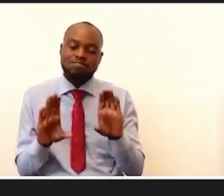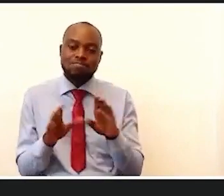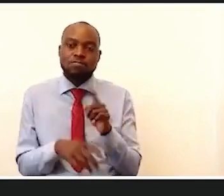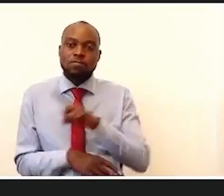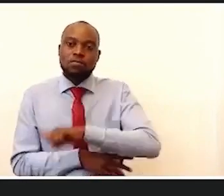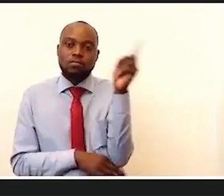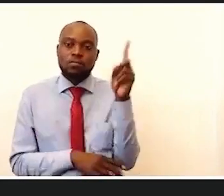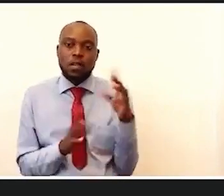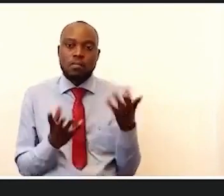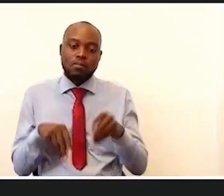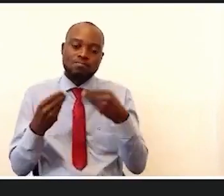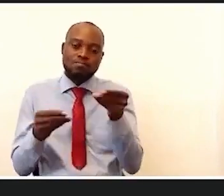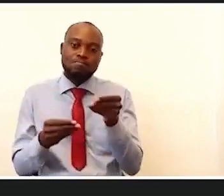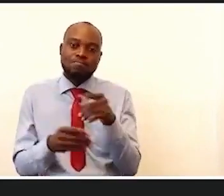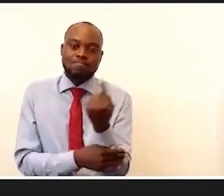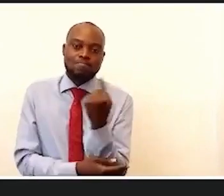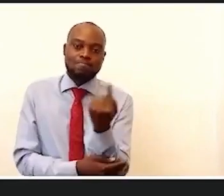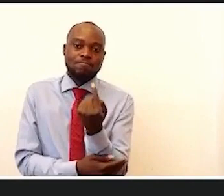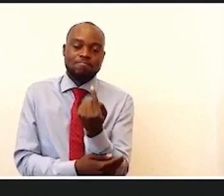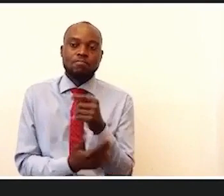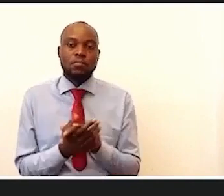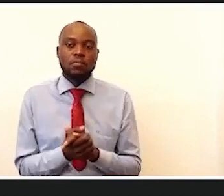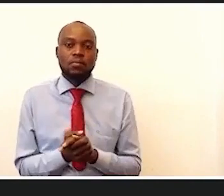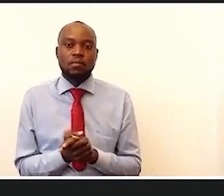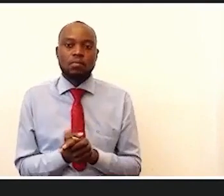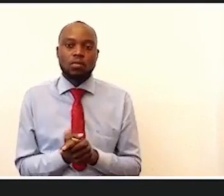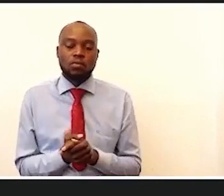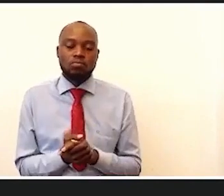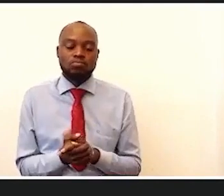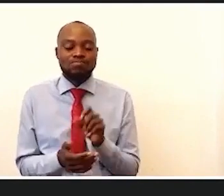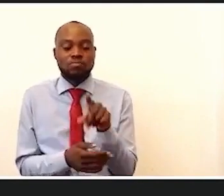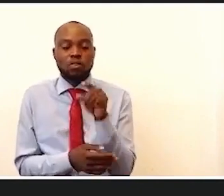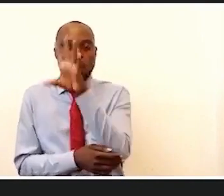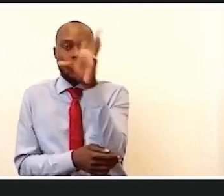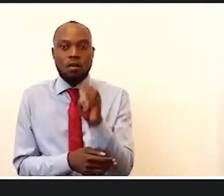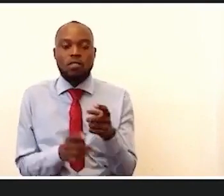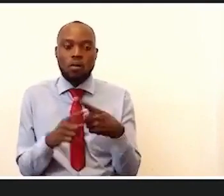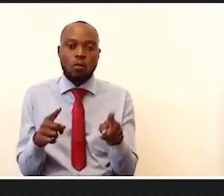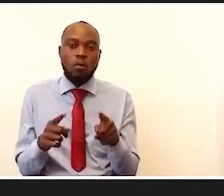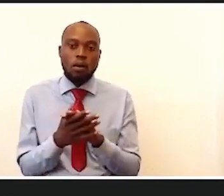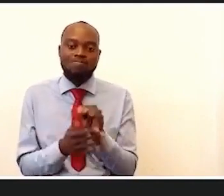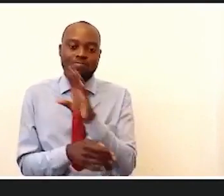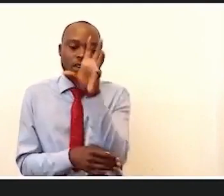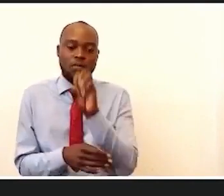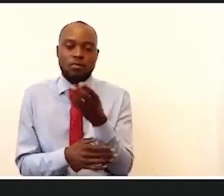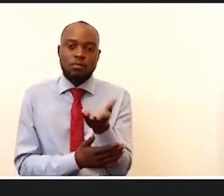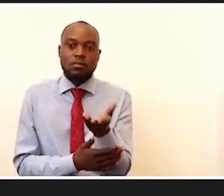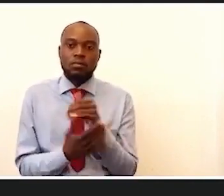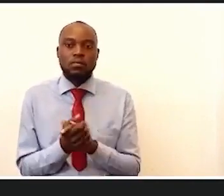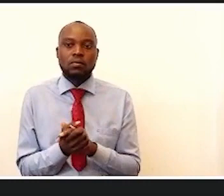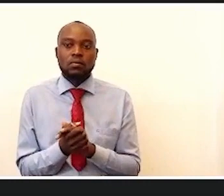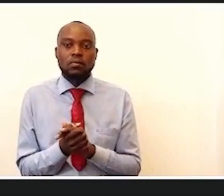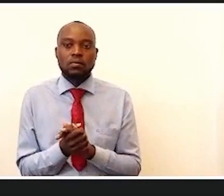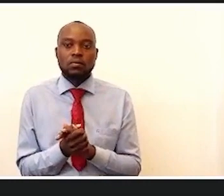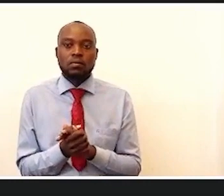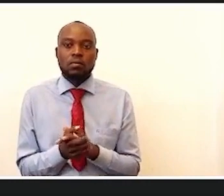system that feel themselves completely entitled to Africa and to decide in the place of Africans. And